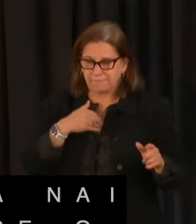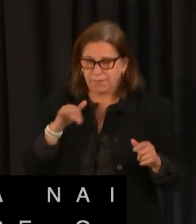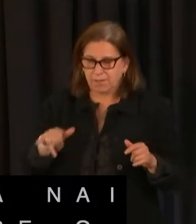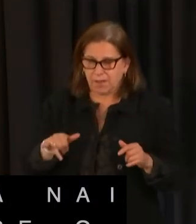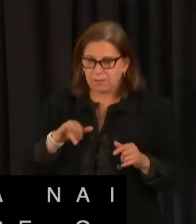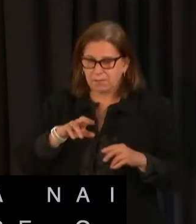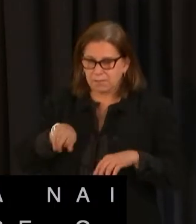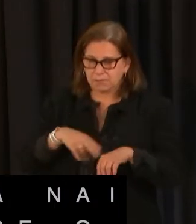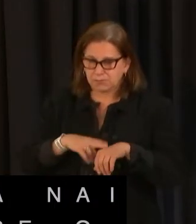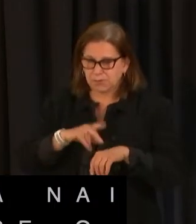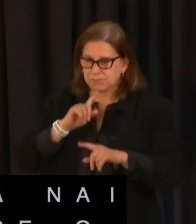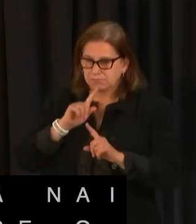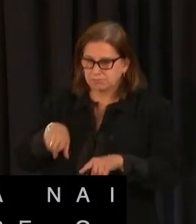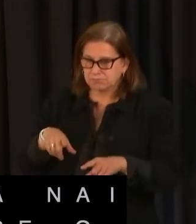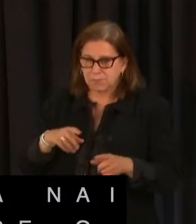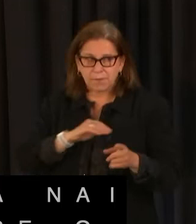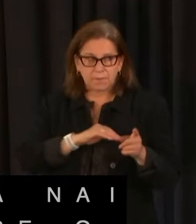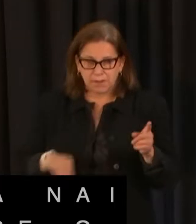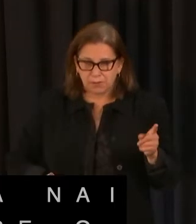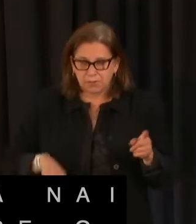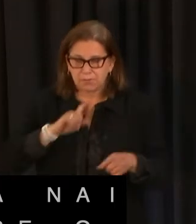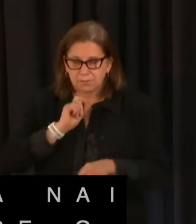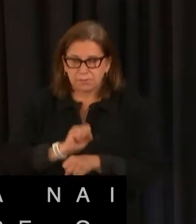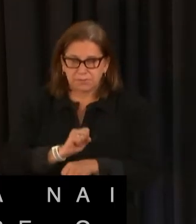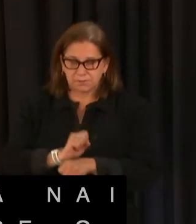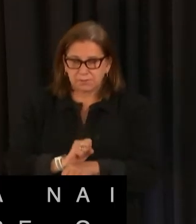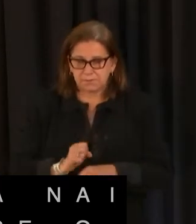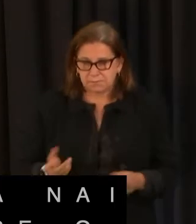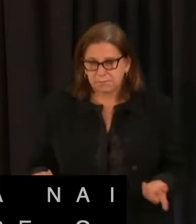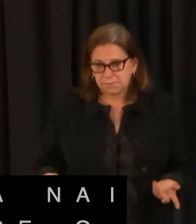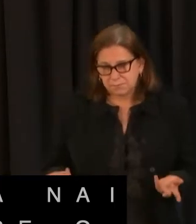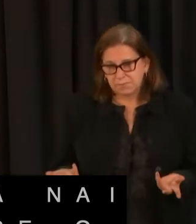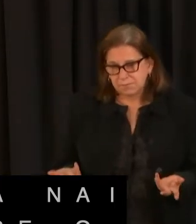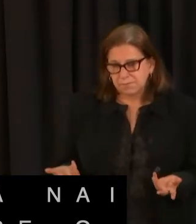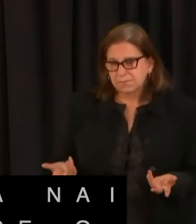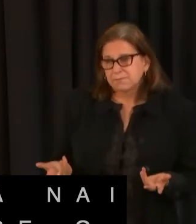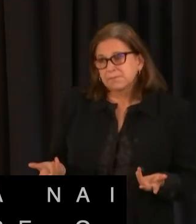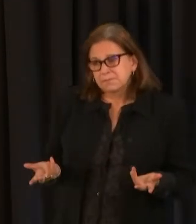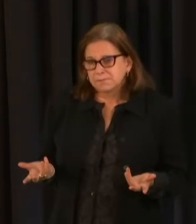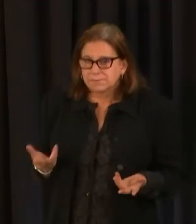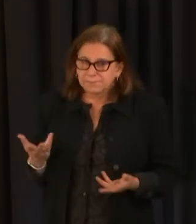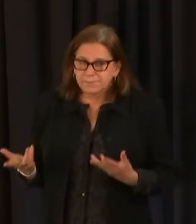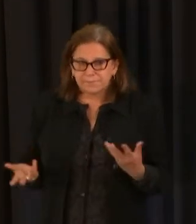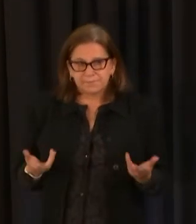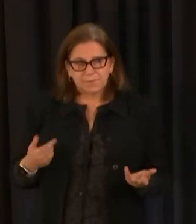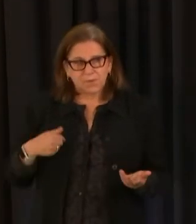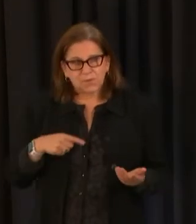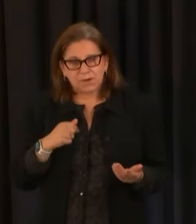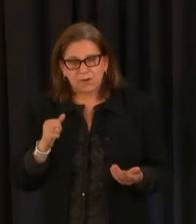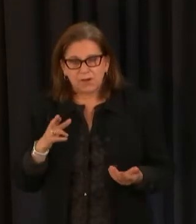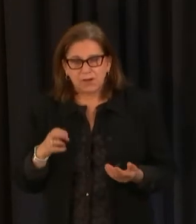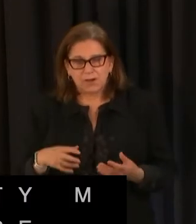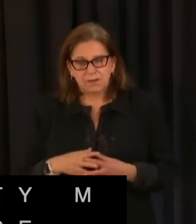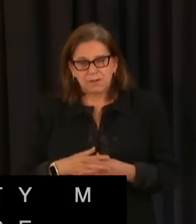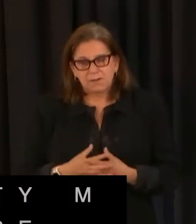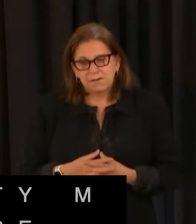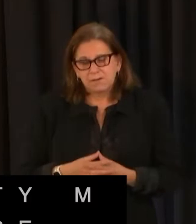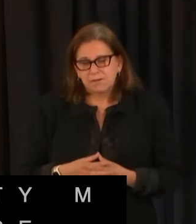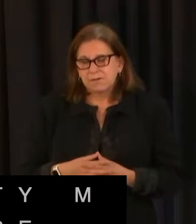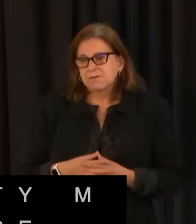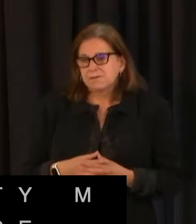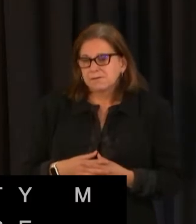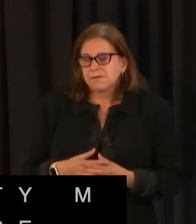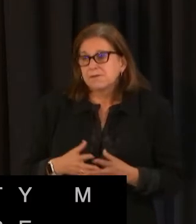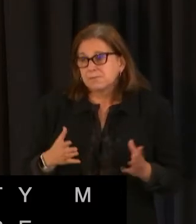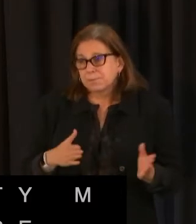big city mayors certainly, is that we are, it's our job to prepare for